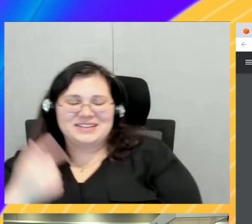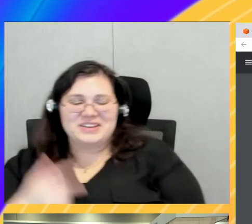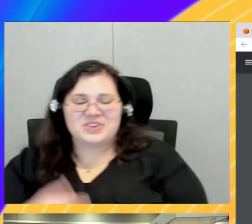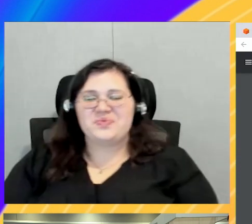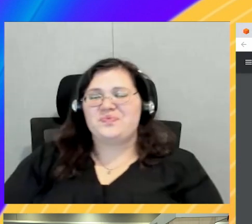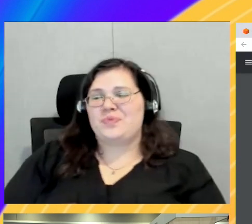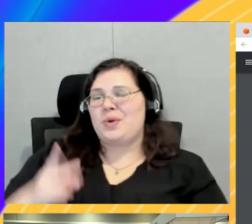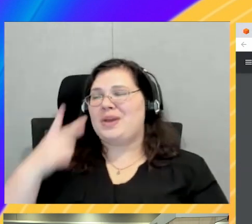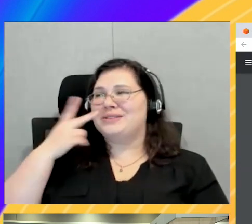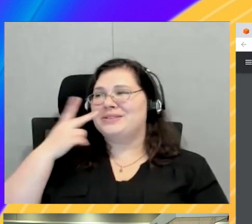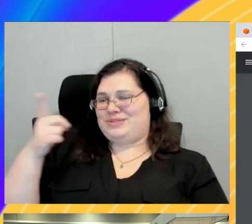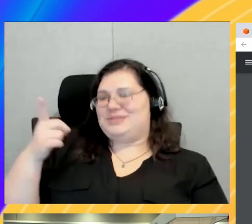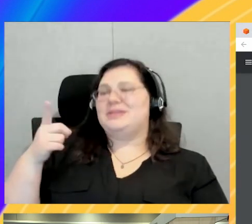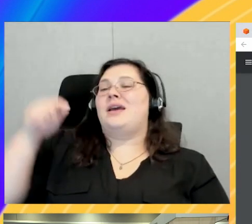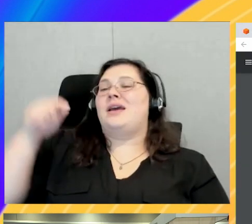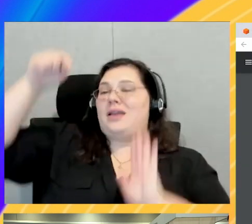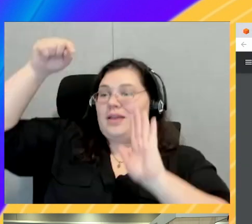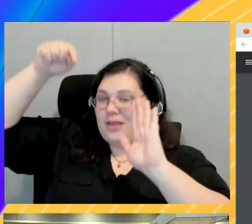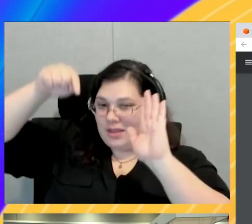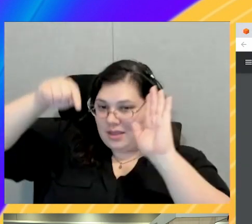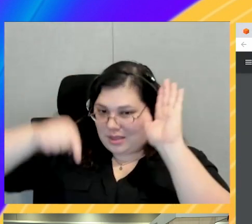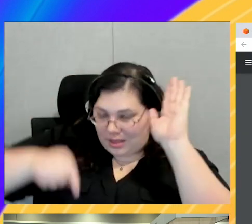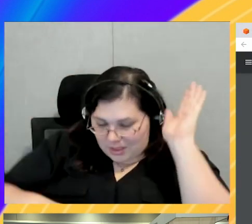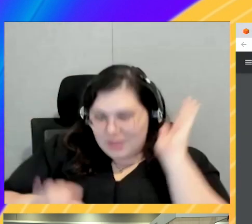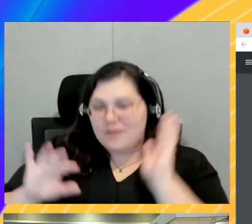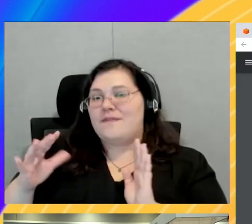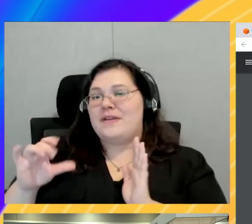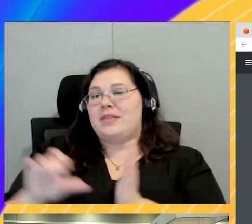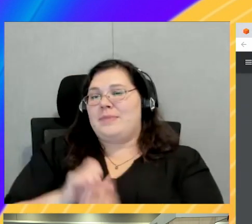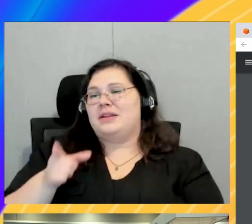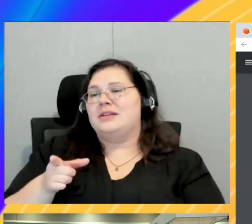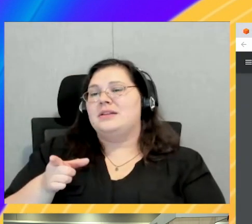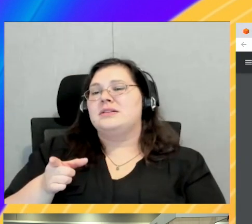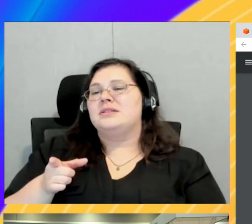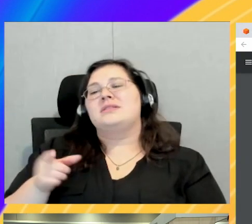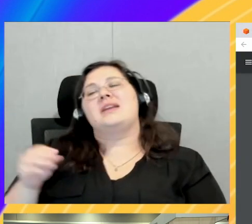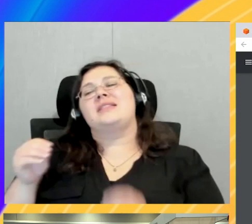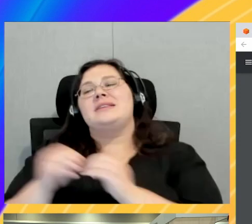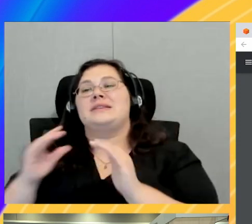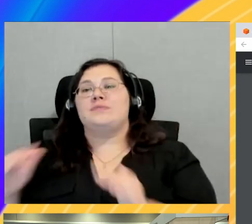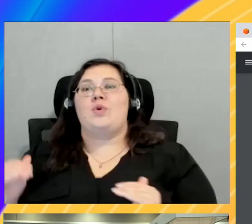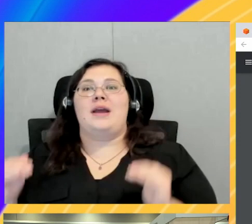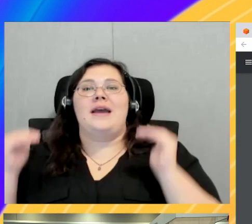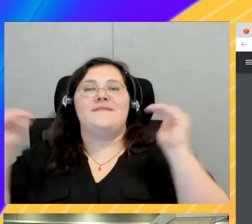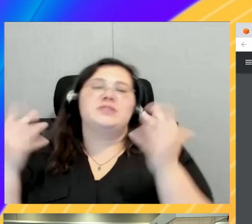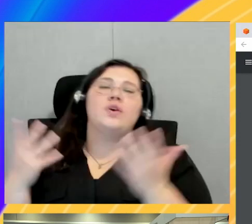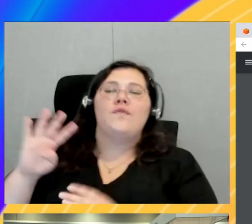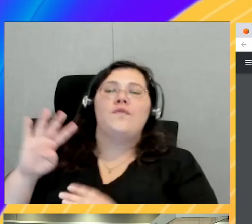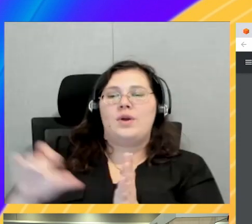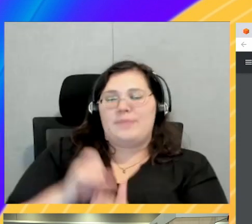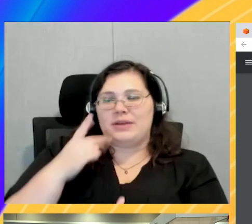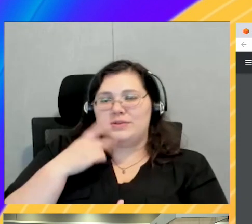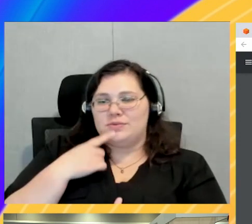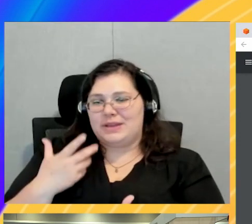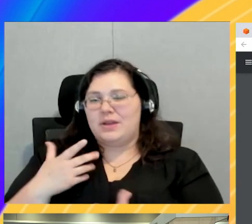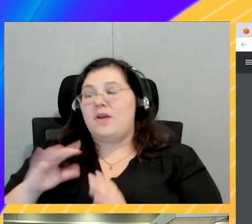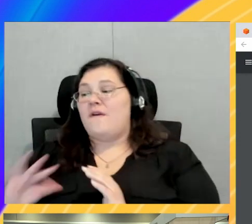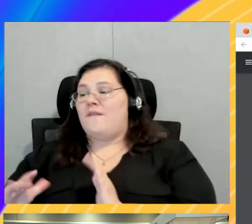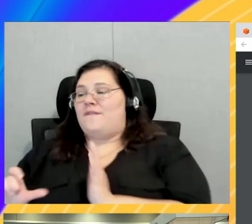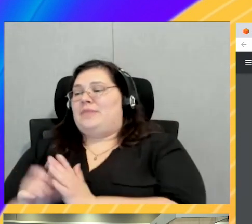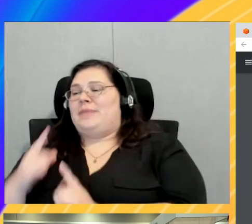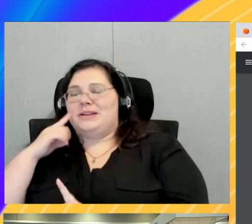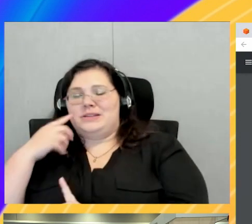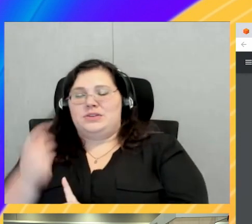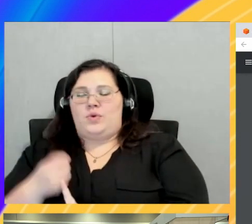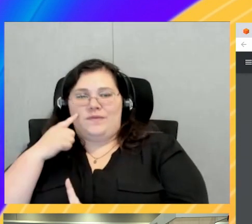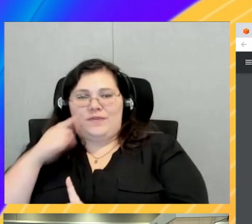all the way to the 5th page, I'm going to guess that this is more of an advanced topic. 4th page, here we go. So the 5th page is a placeholder for other stuff. 4th